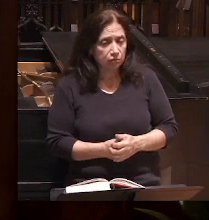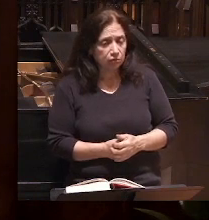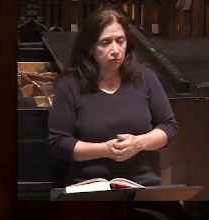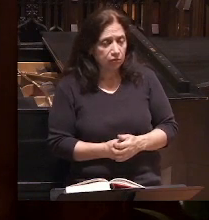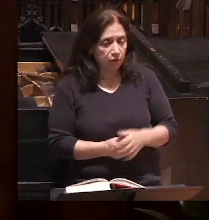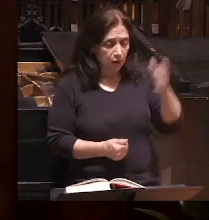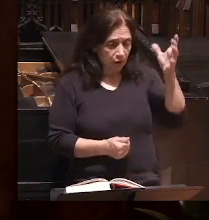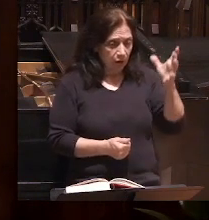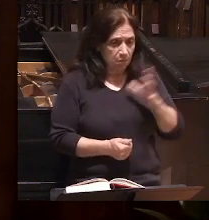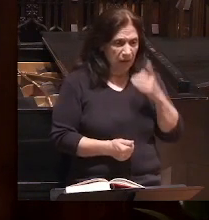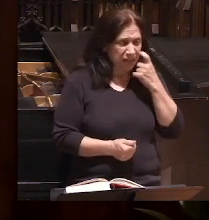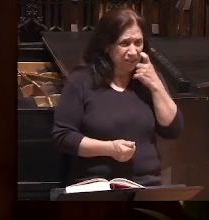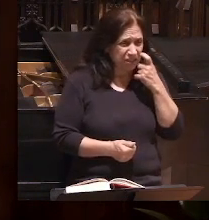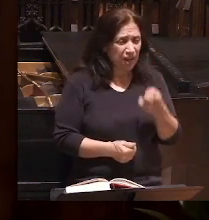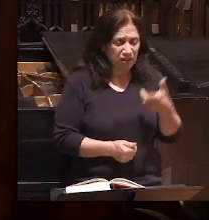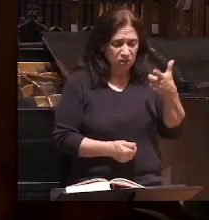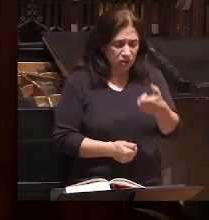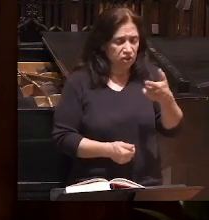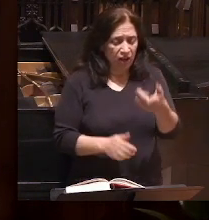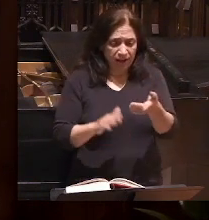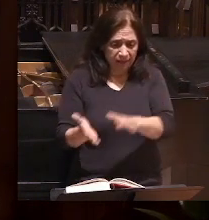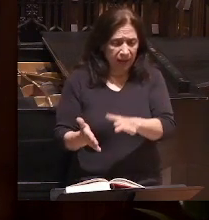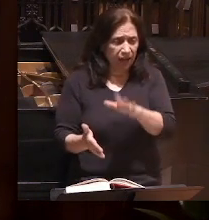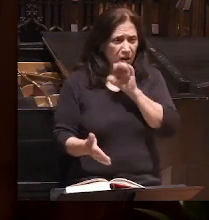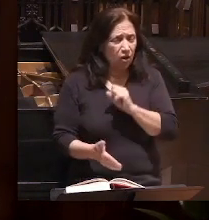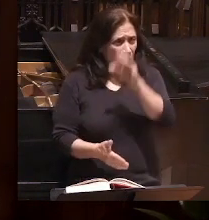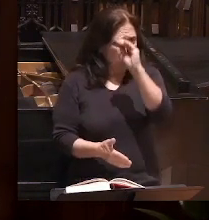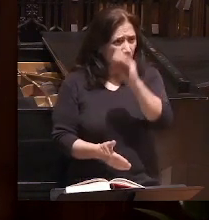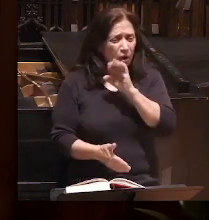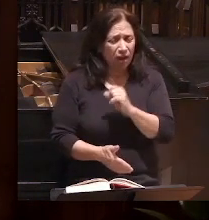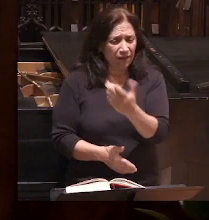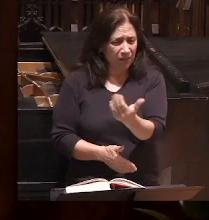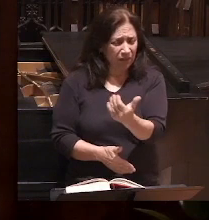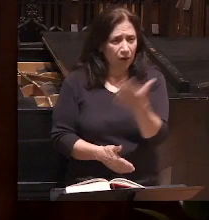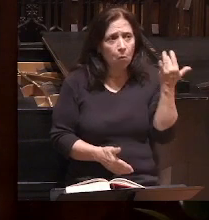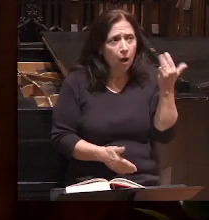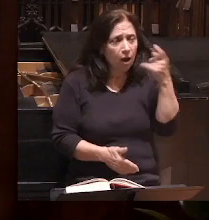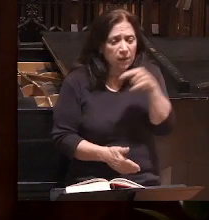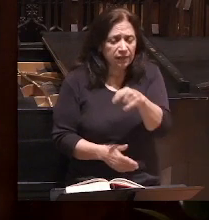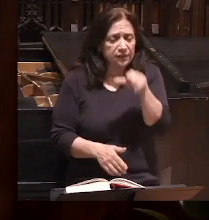A man just shot a 16-year-old boy for ringing the wrong doorbell.